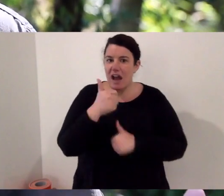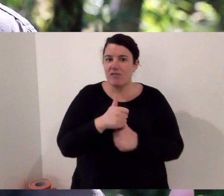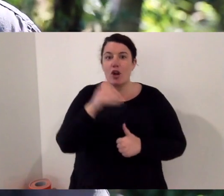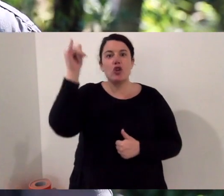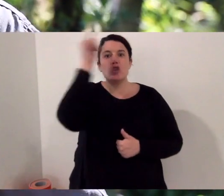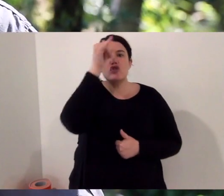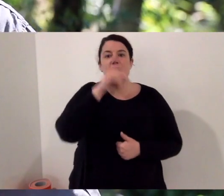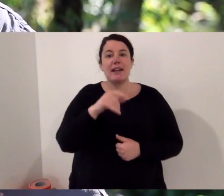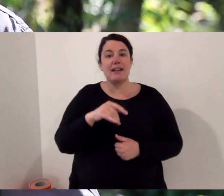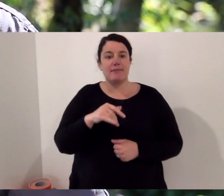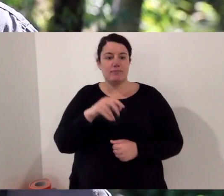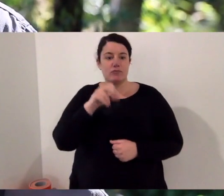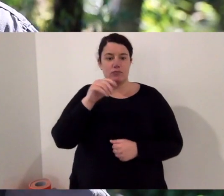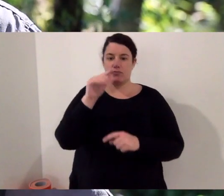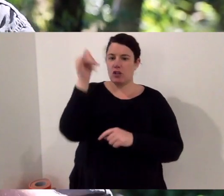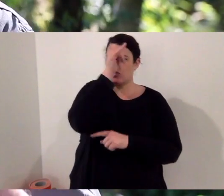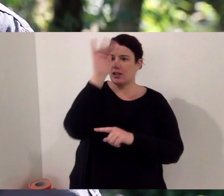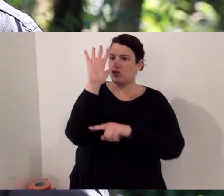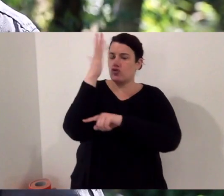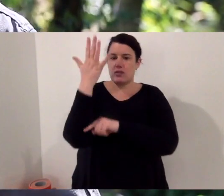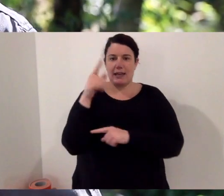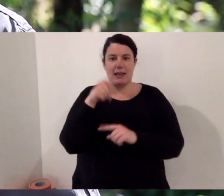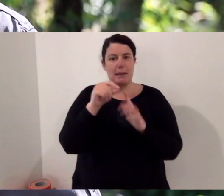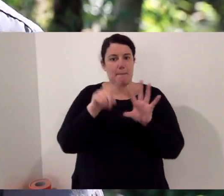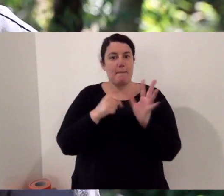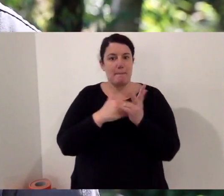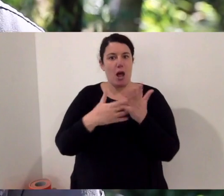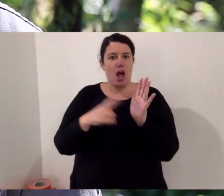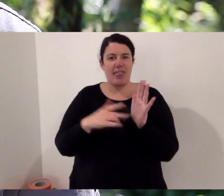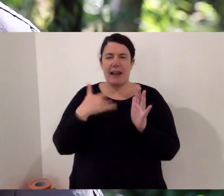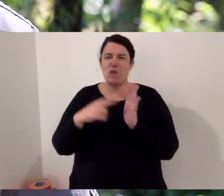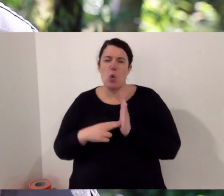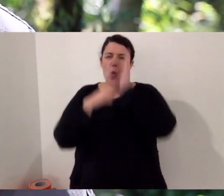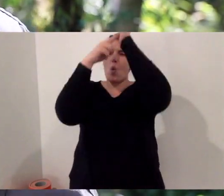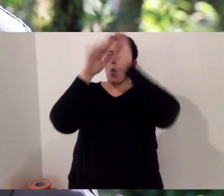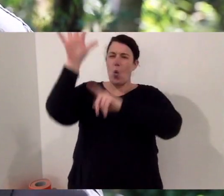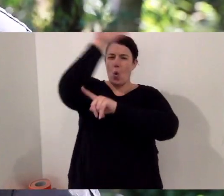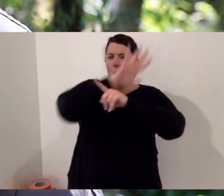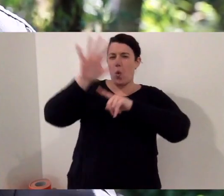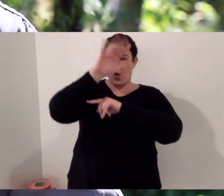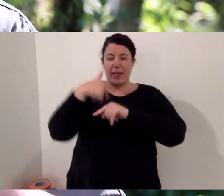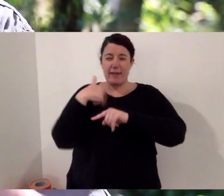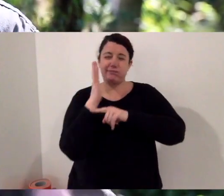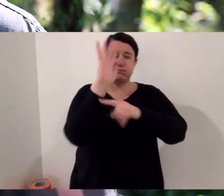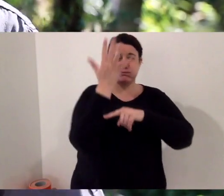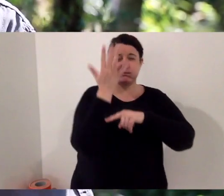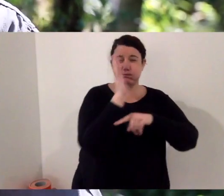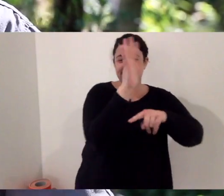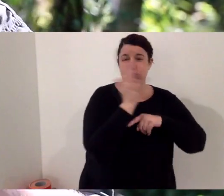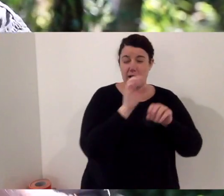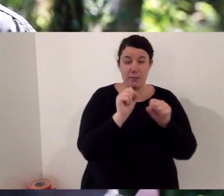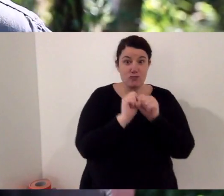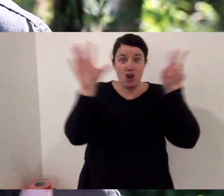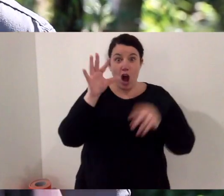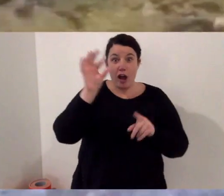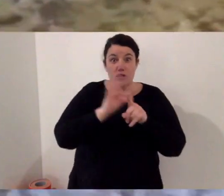differences. Now one, my favourite, is the green tree python. It's found up in Cape York, northern Queensland. And it lives in the jungle